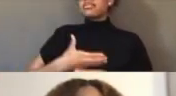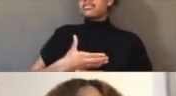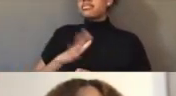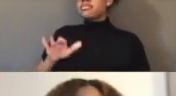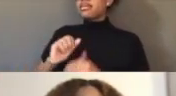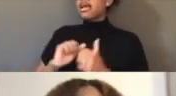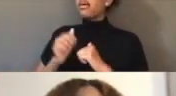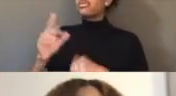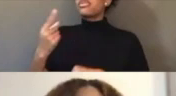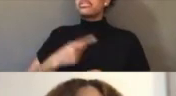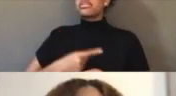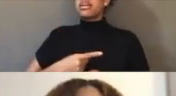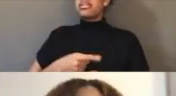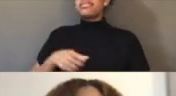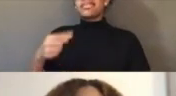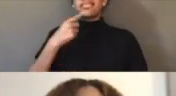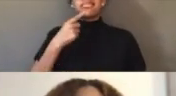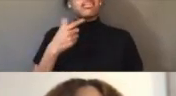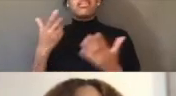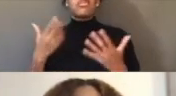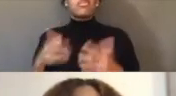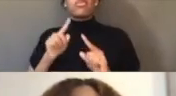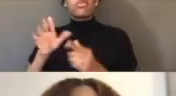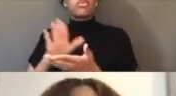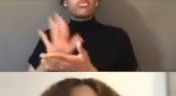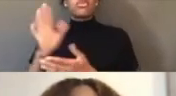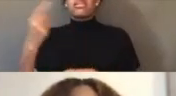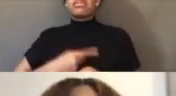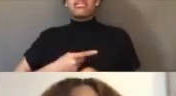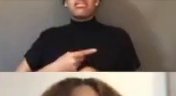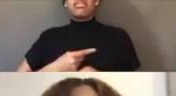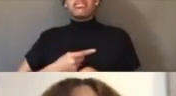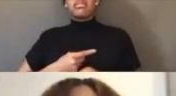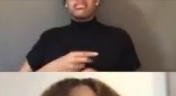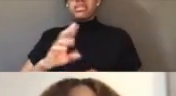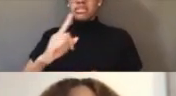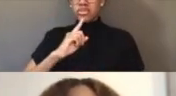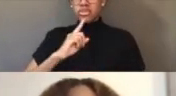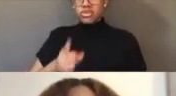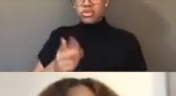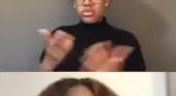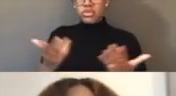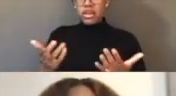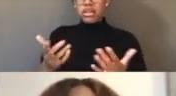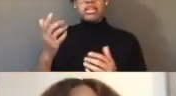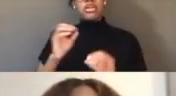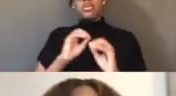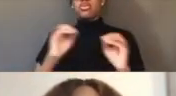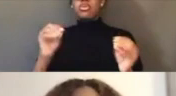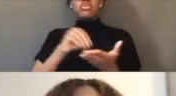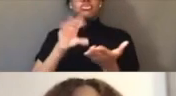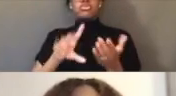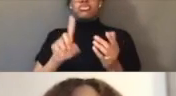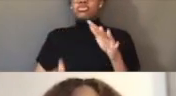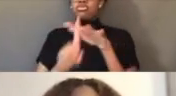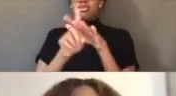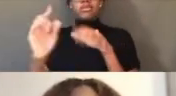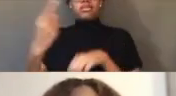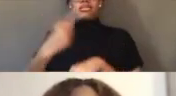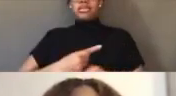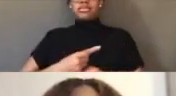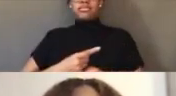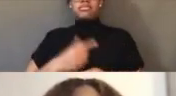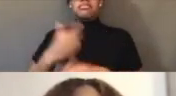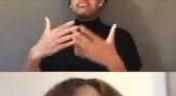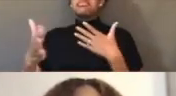that day." The truth is, no one should have been there. For no student, Latinx, white, Asian,